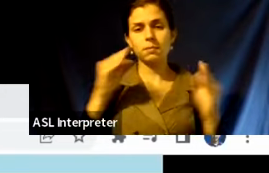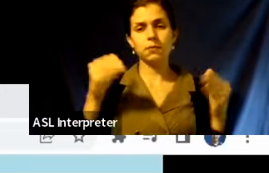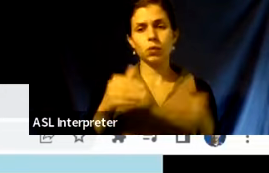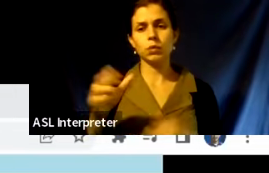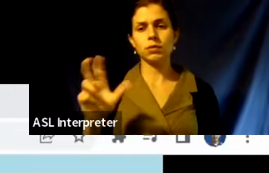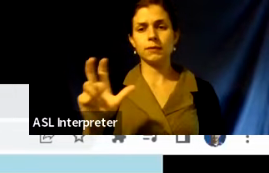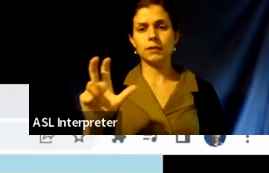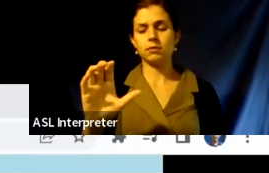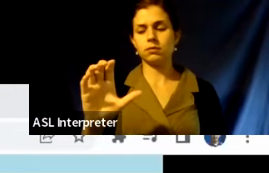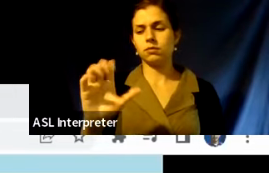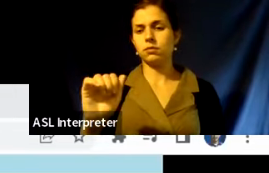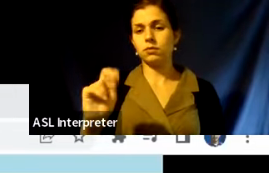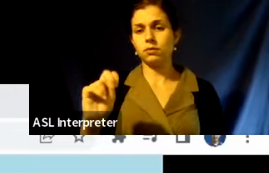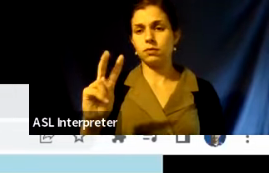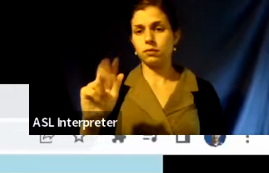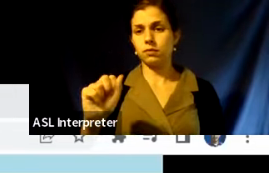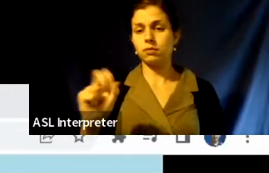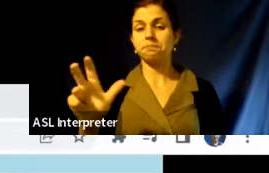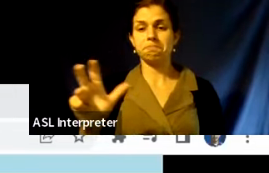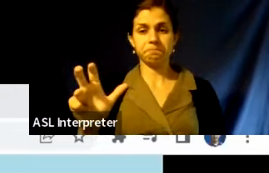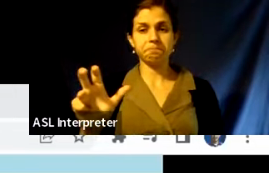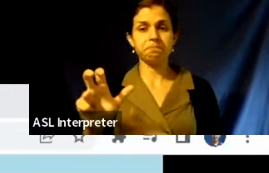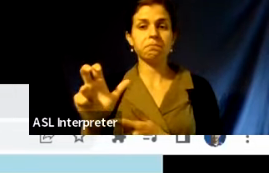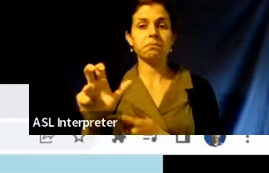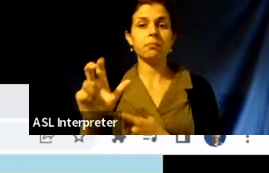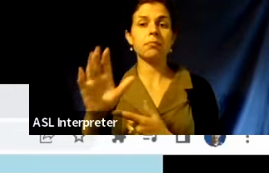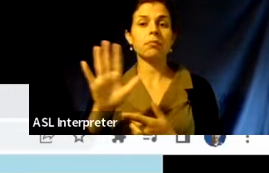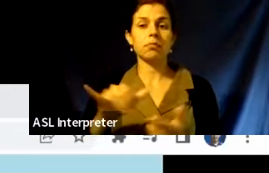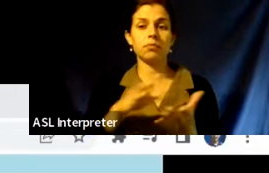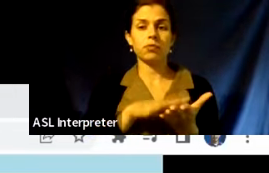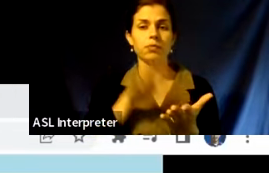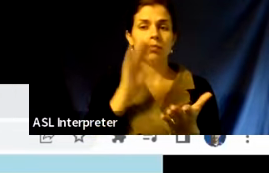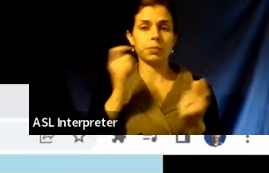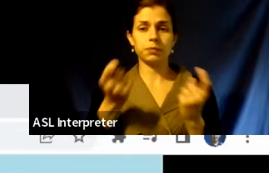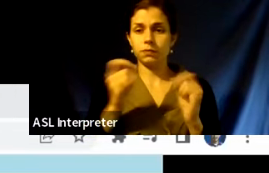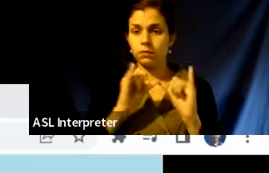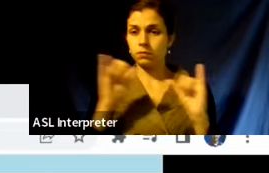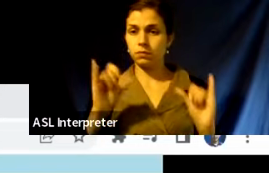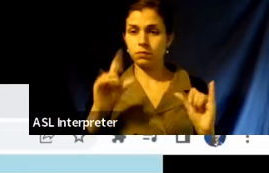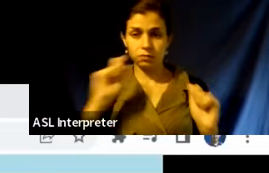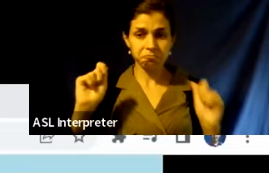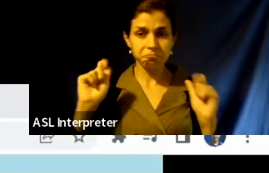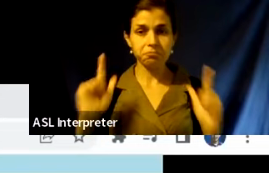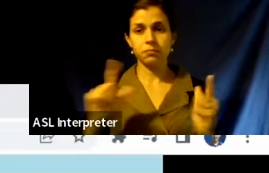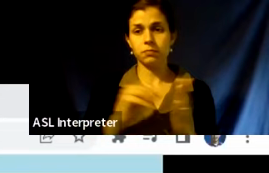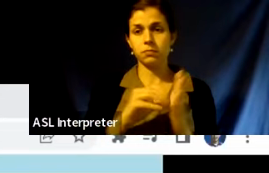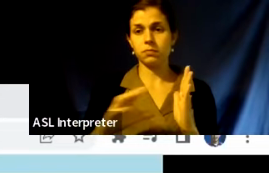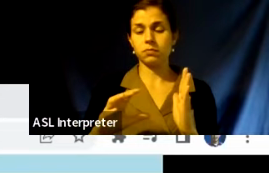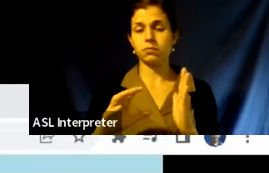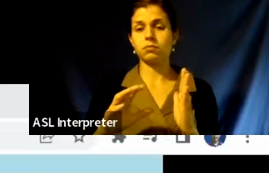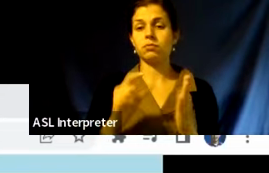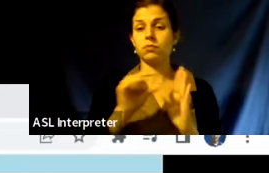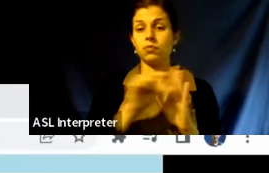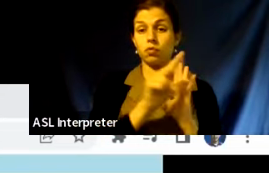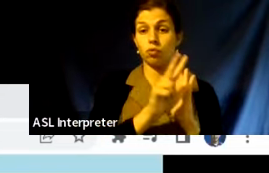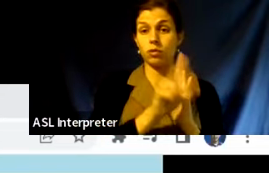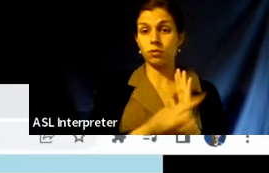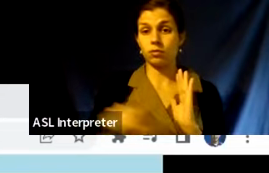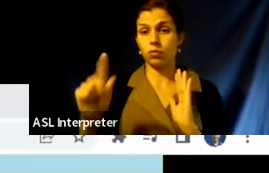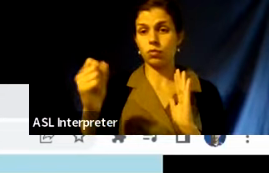Canvas. Canvas is the learning management system that's used for all students in grades 3 through 12 within the